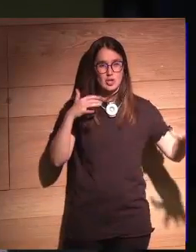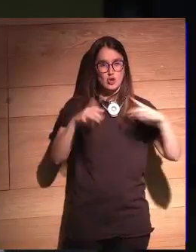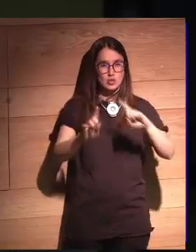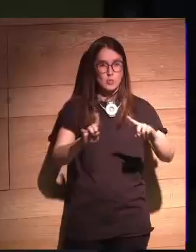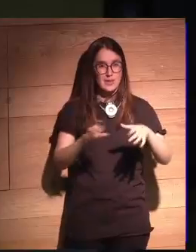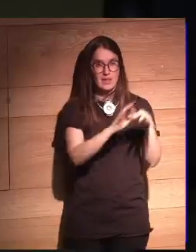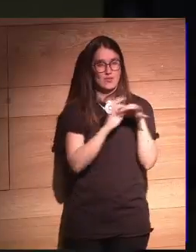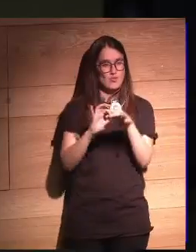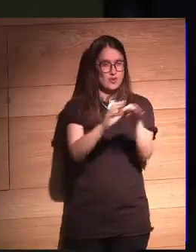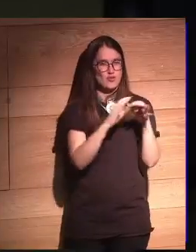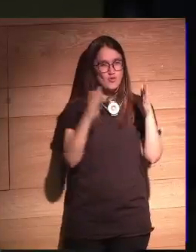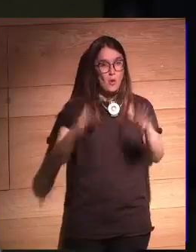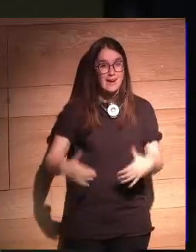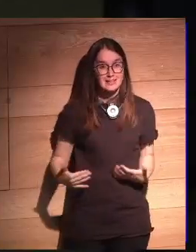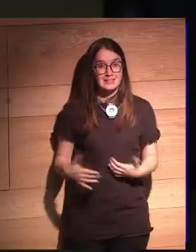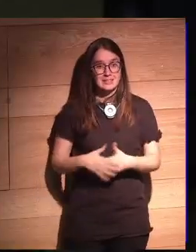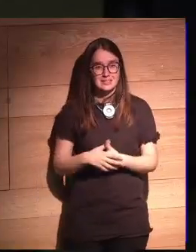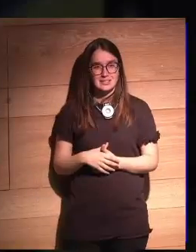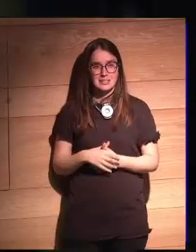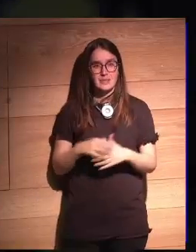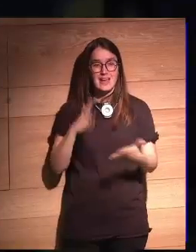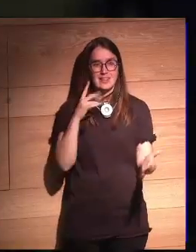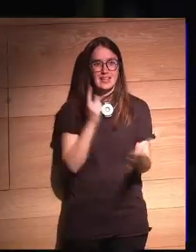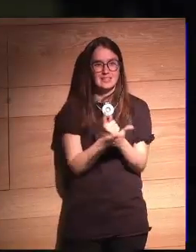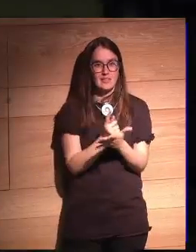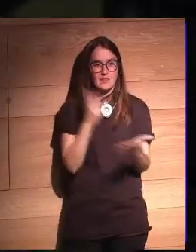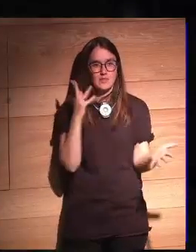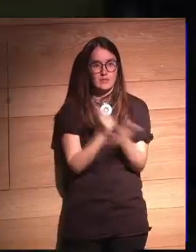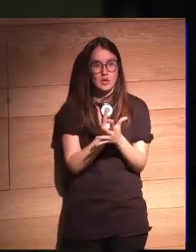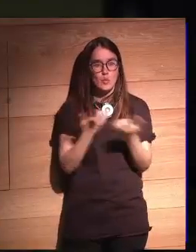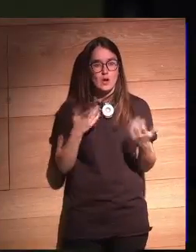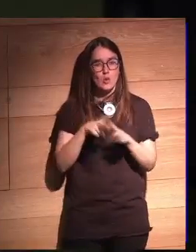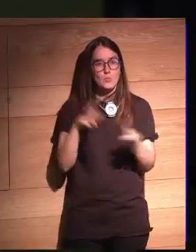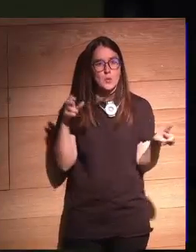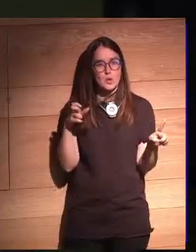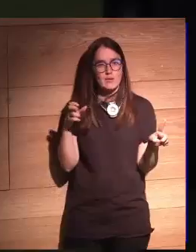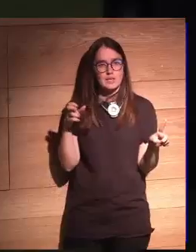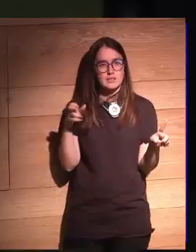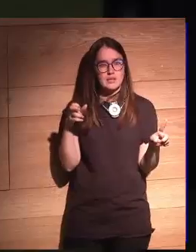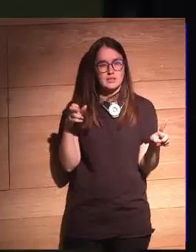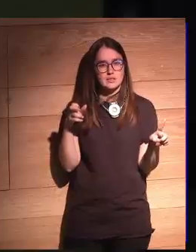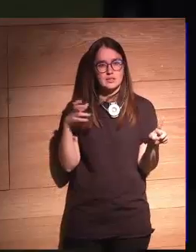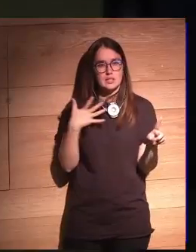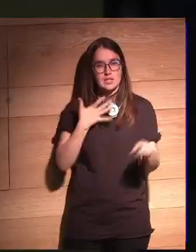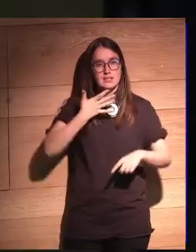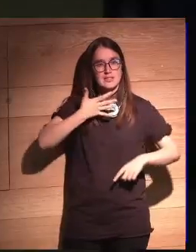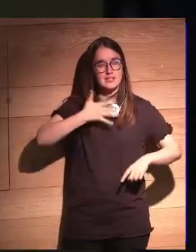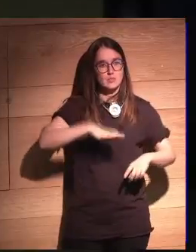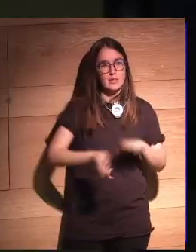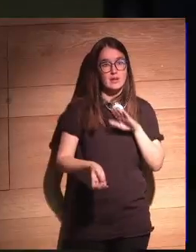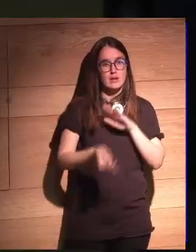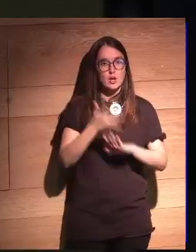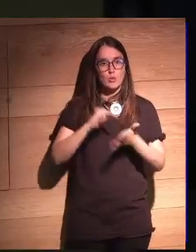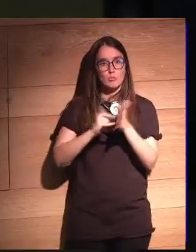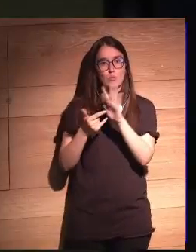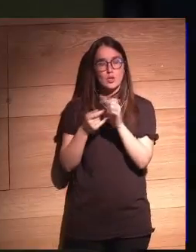And, you know, part of the challenge then is finding a perspective from which to articulate a broad project that people